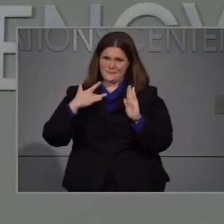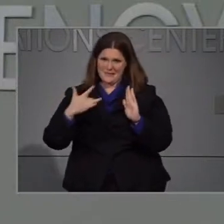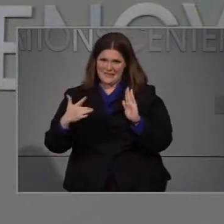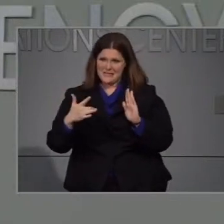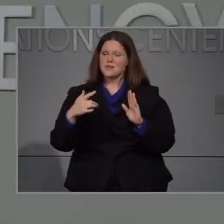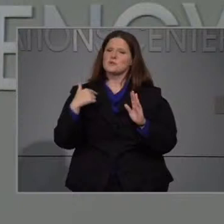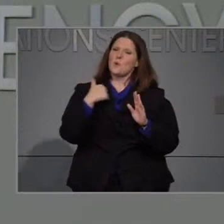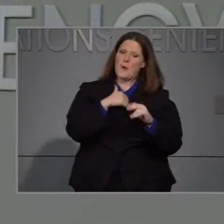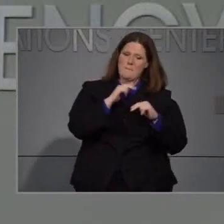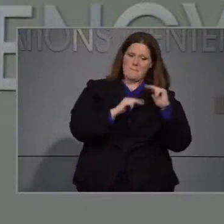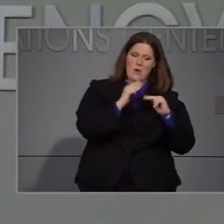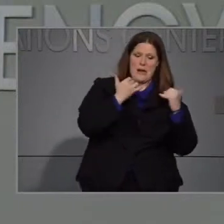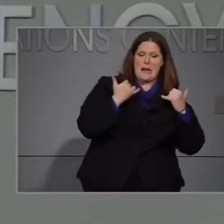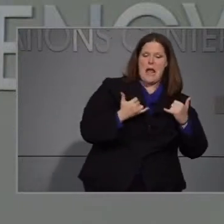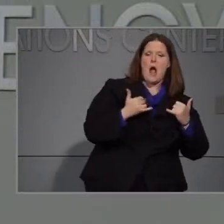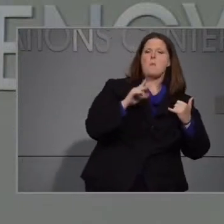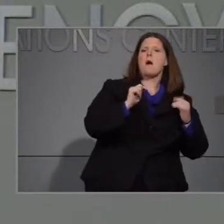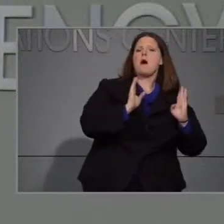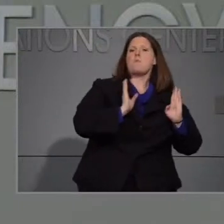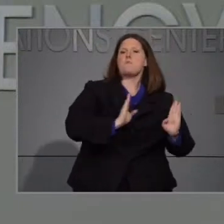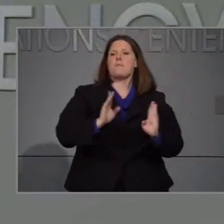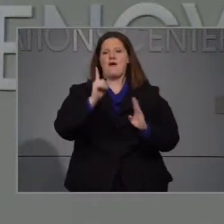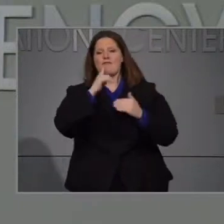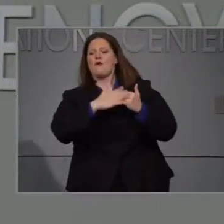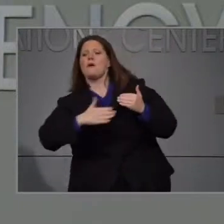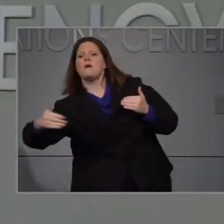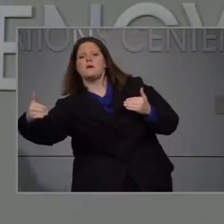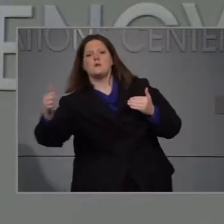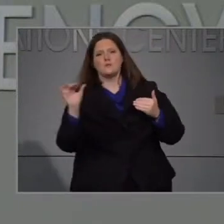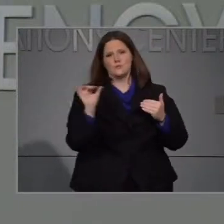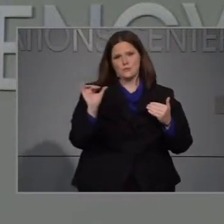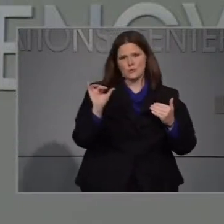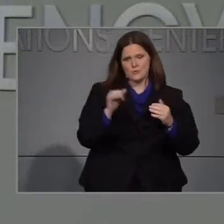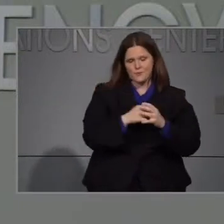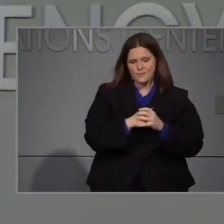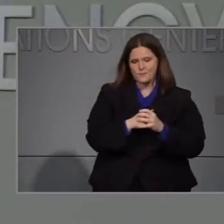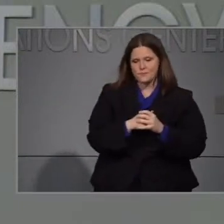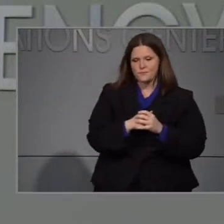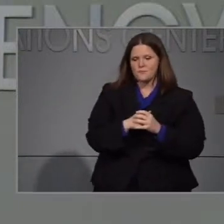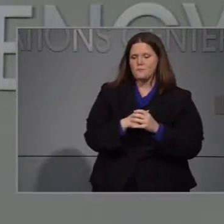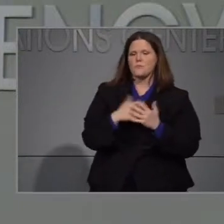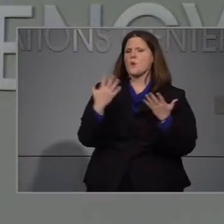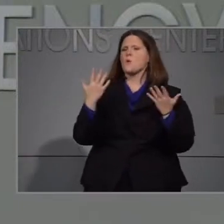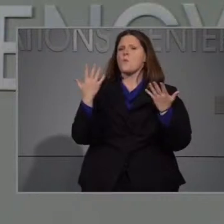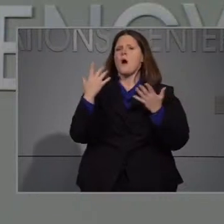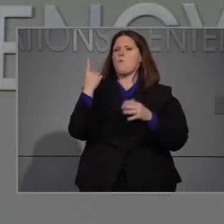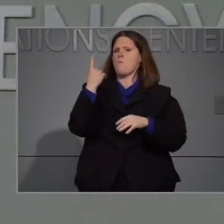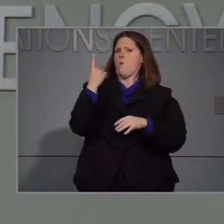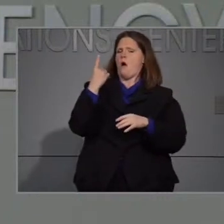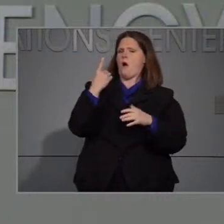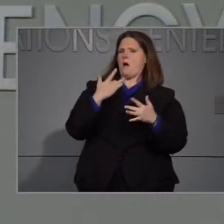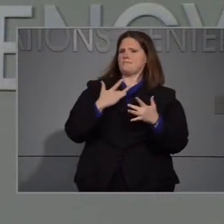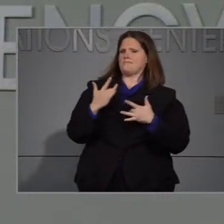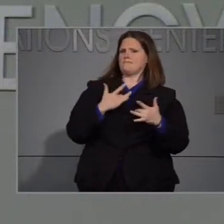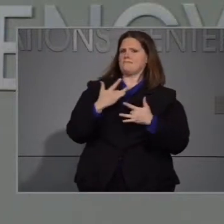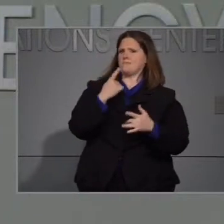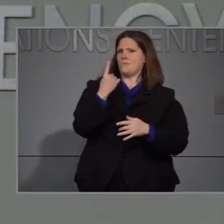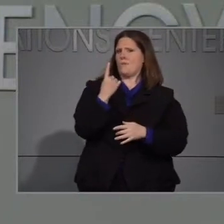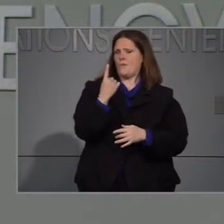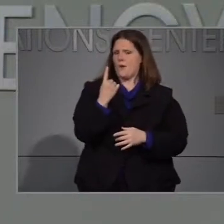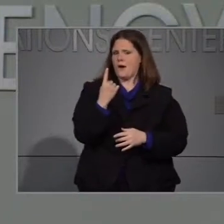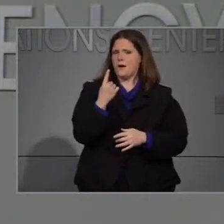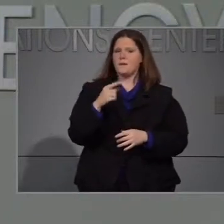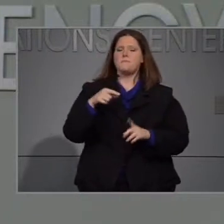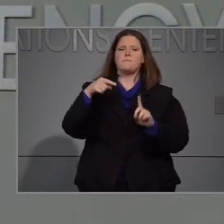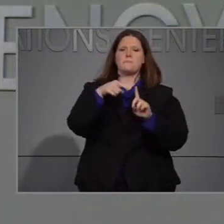our supplies to be able to respond as we go forward. The supply that I want to bring to your attention, Brian, that we are concerned about is